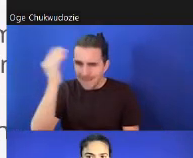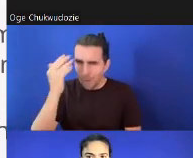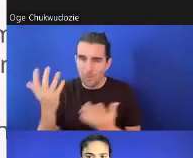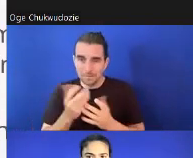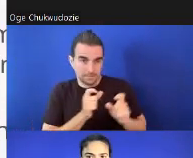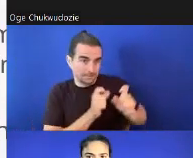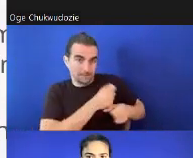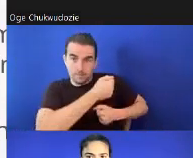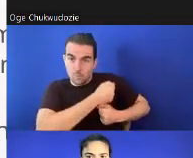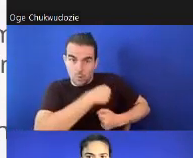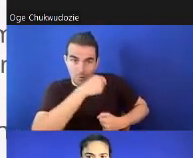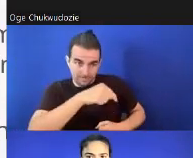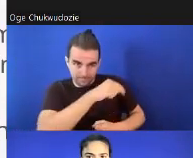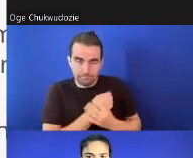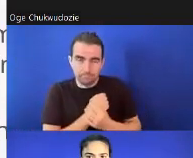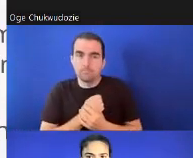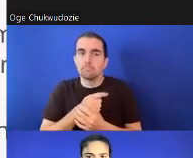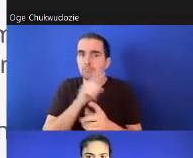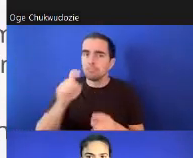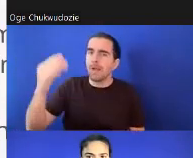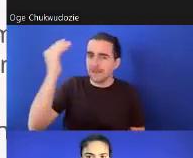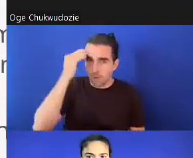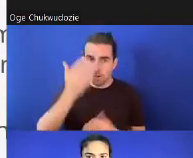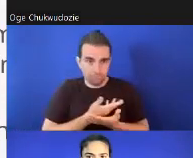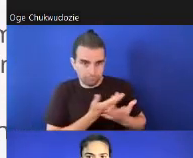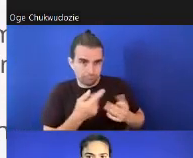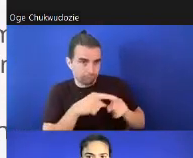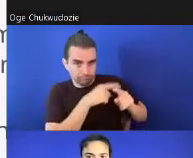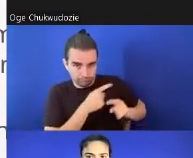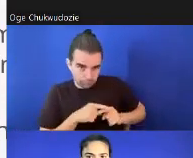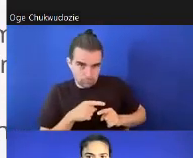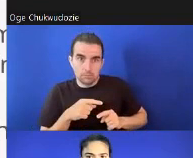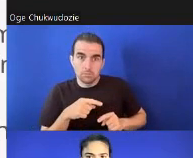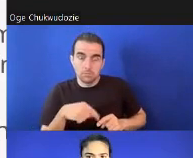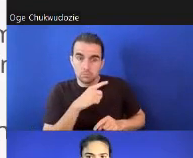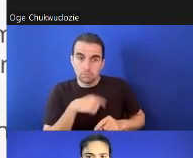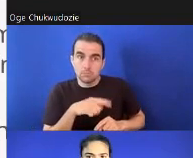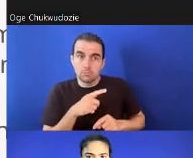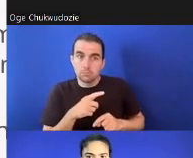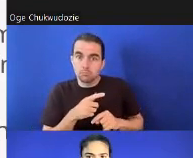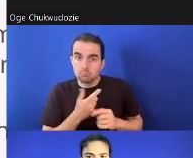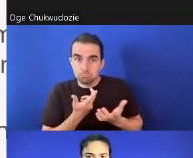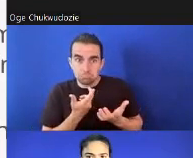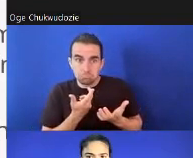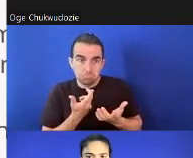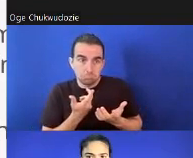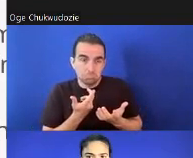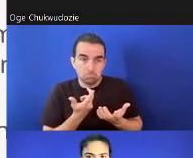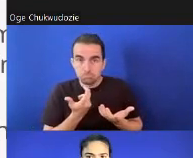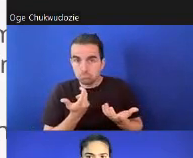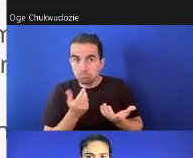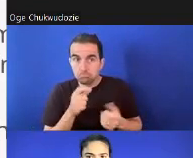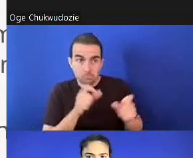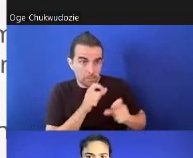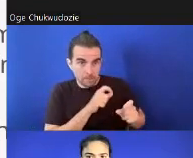for sex, assistance for money, or other forms of abuse. And we need to be very clear on the mechanisms